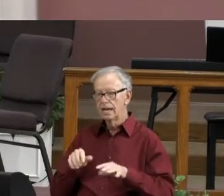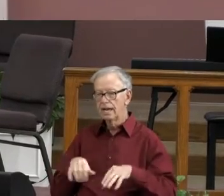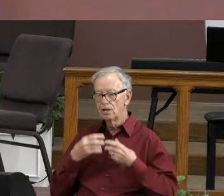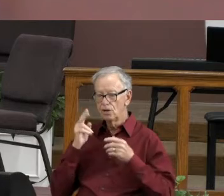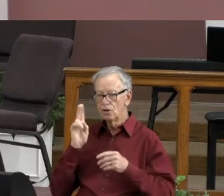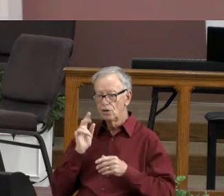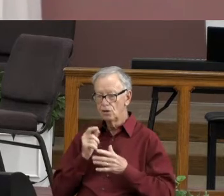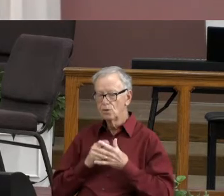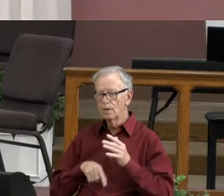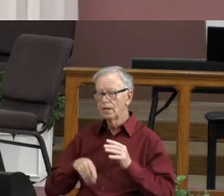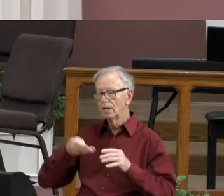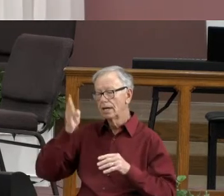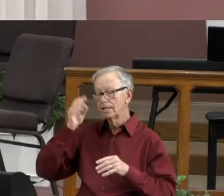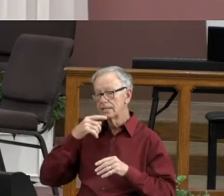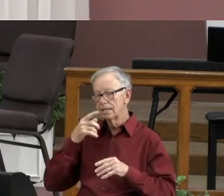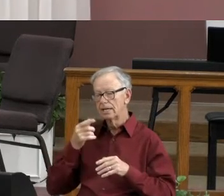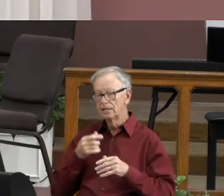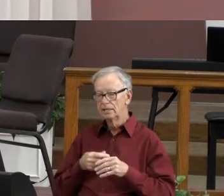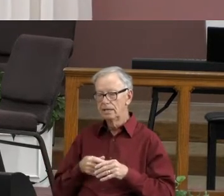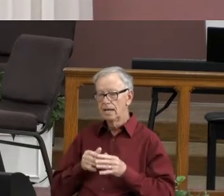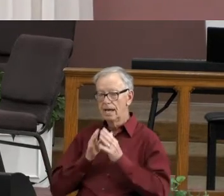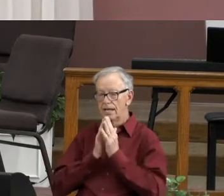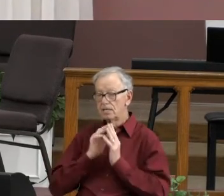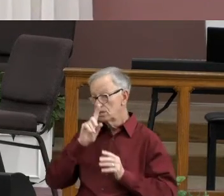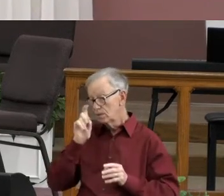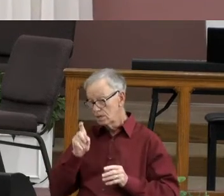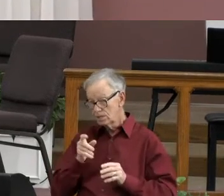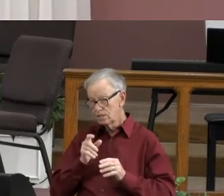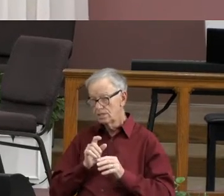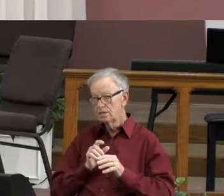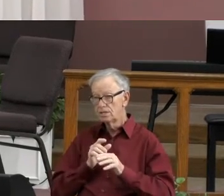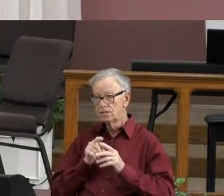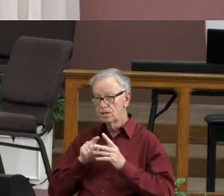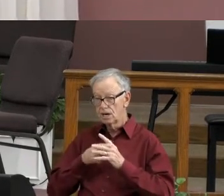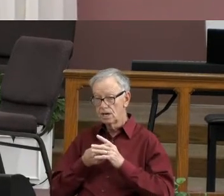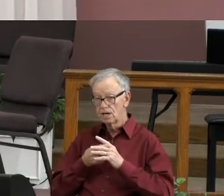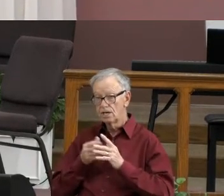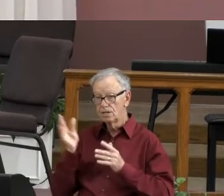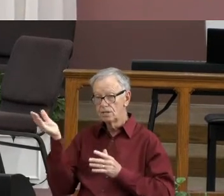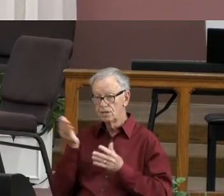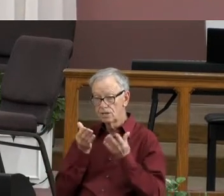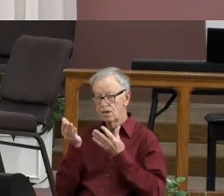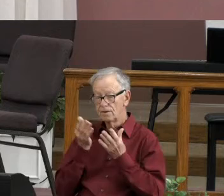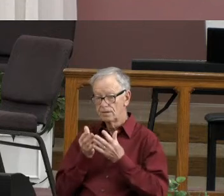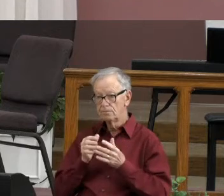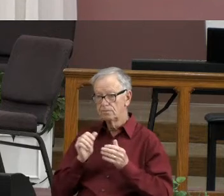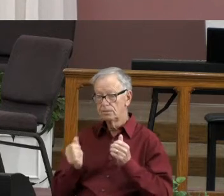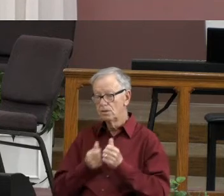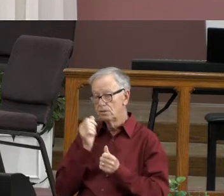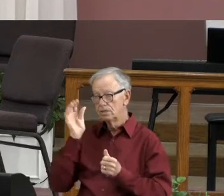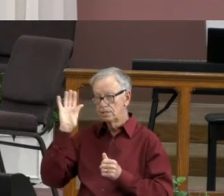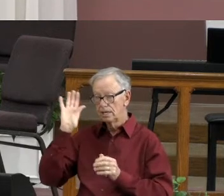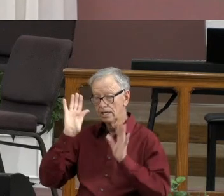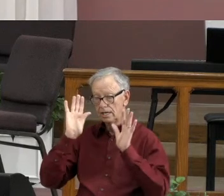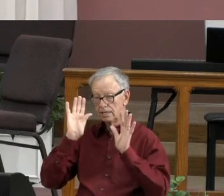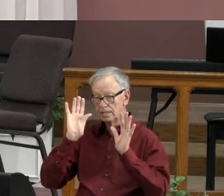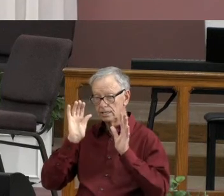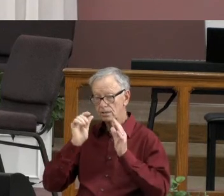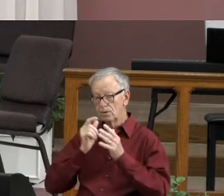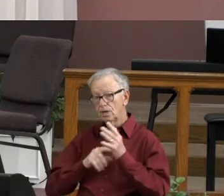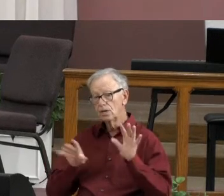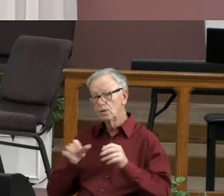what God is saying? That's why I ask the question at the end of the service most Sundays, what are you going to do with what God has said to